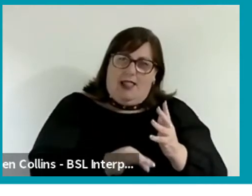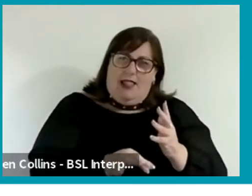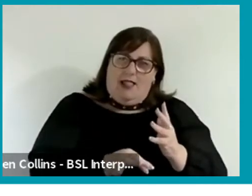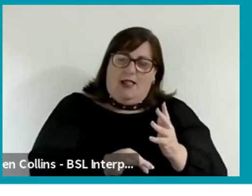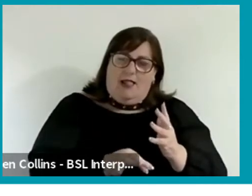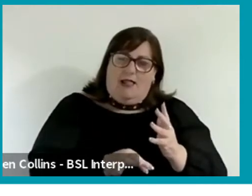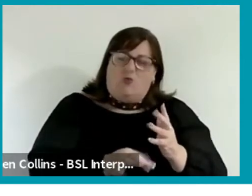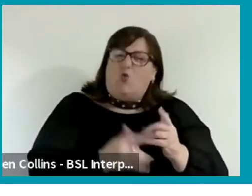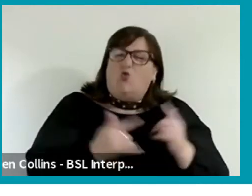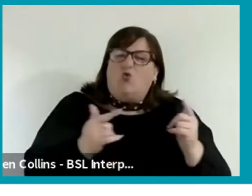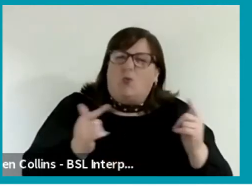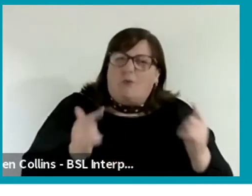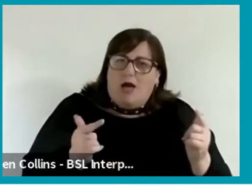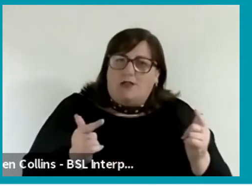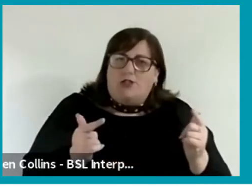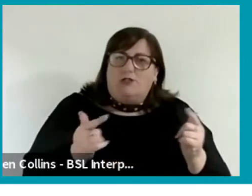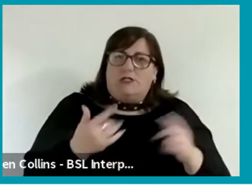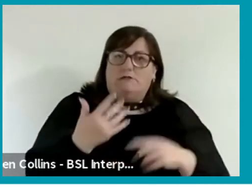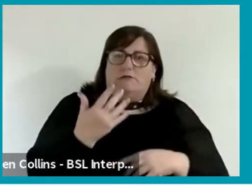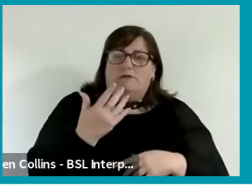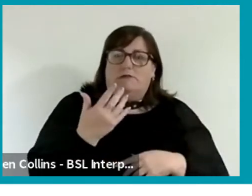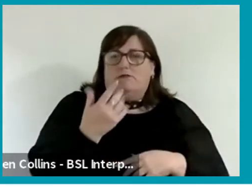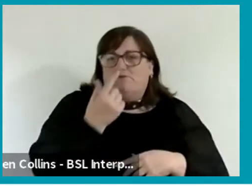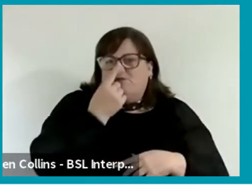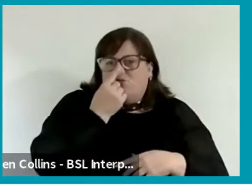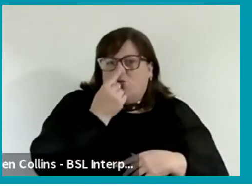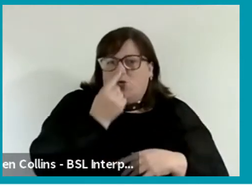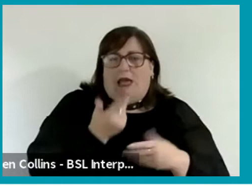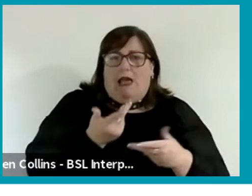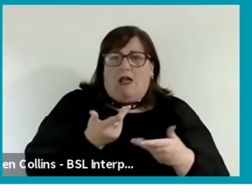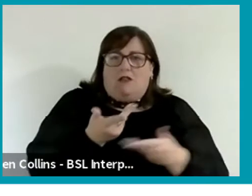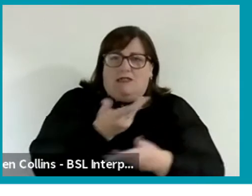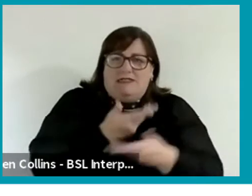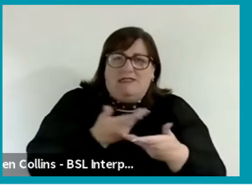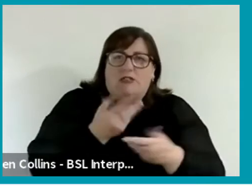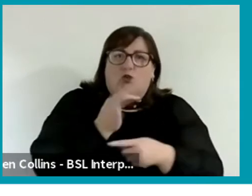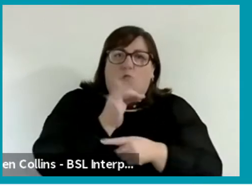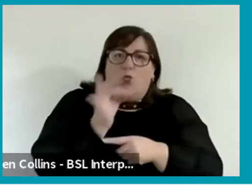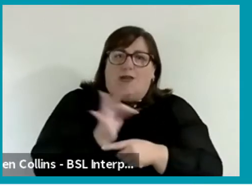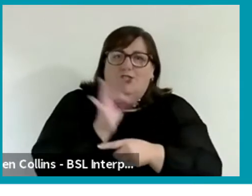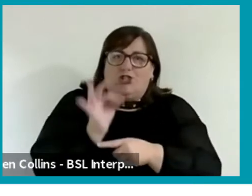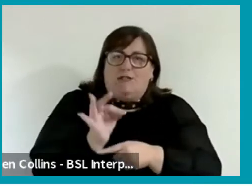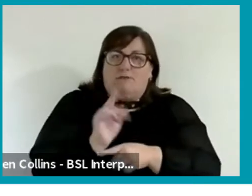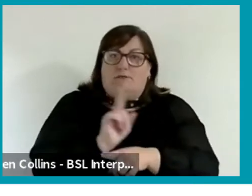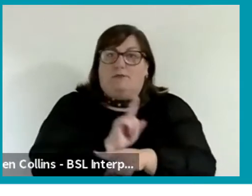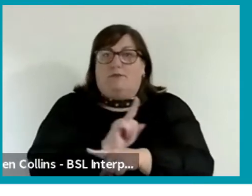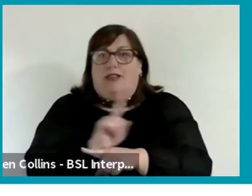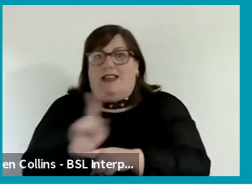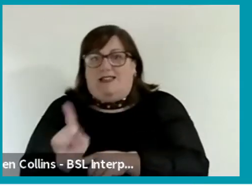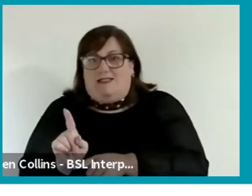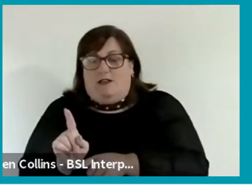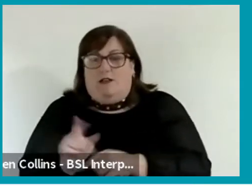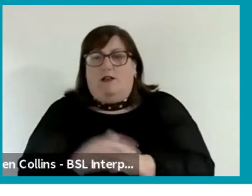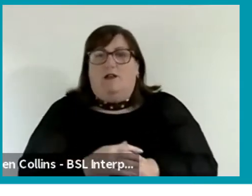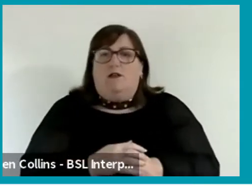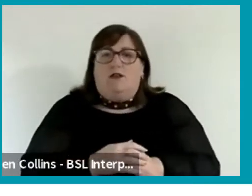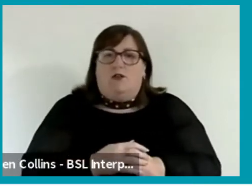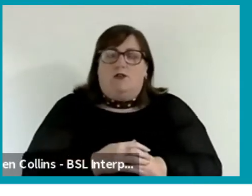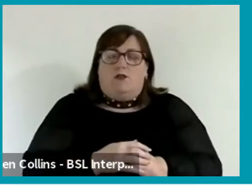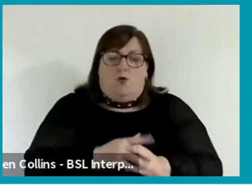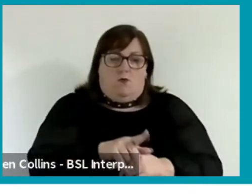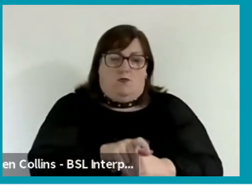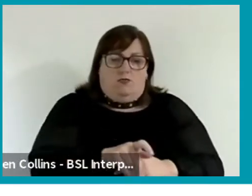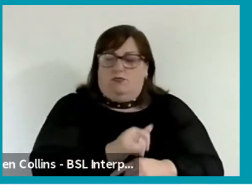will be some space to discuss questions later. But yes, then you'll be redirected to our website, and from